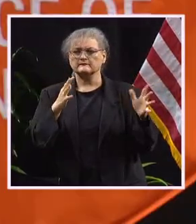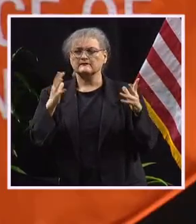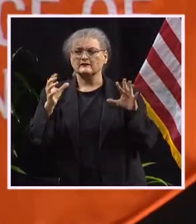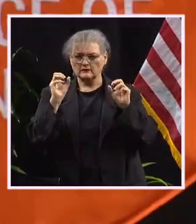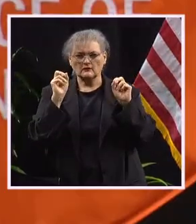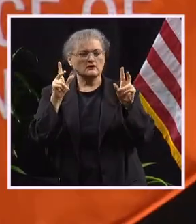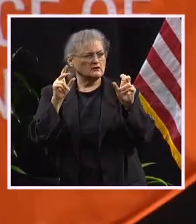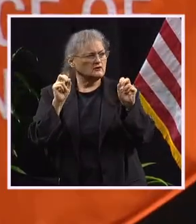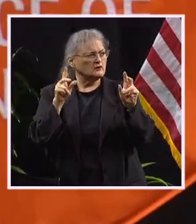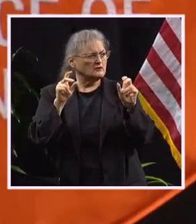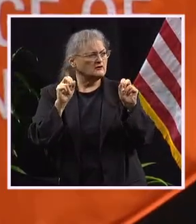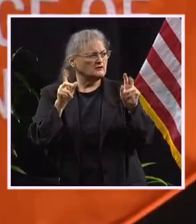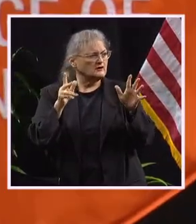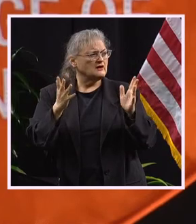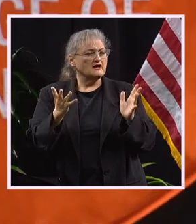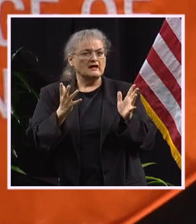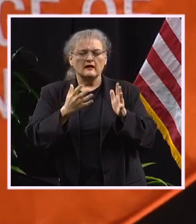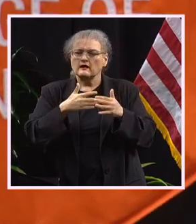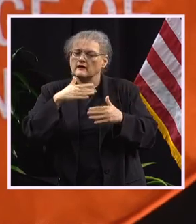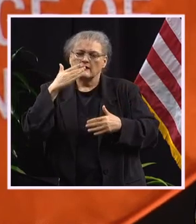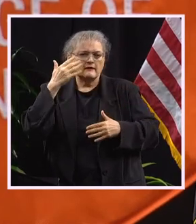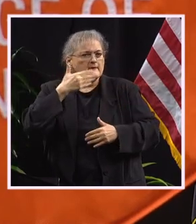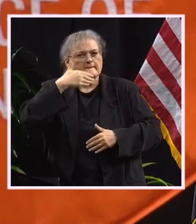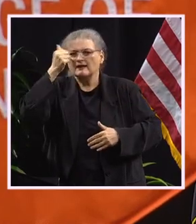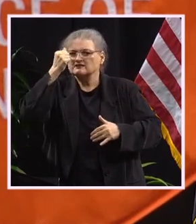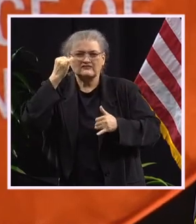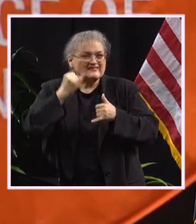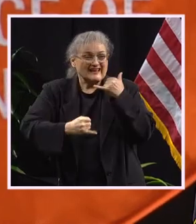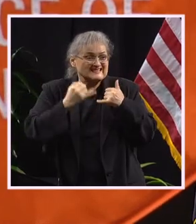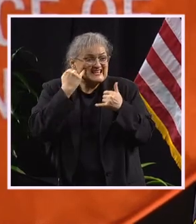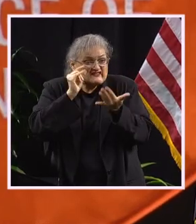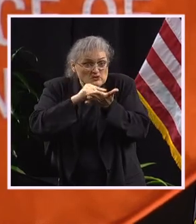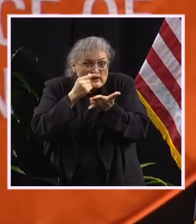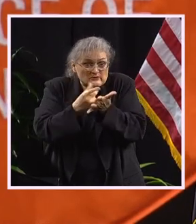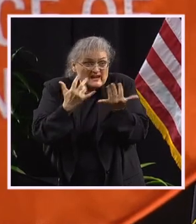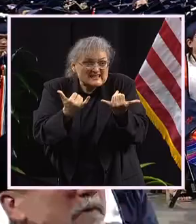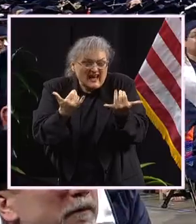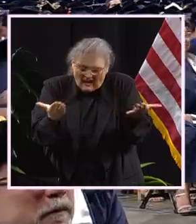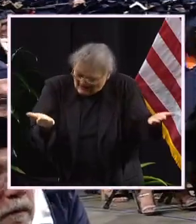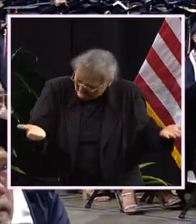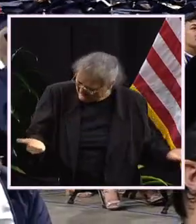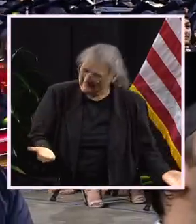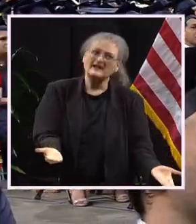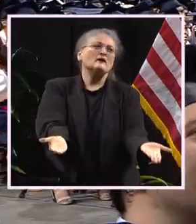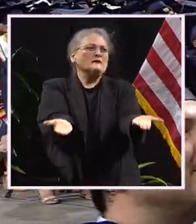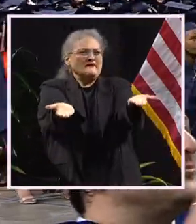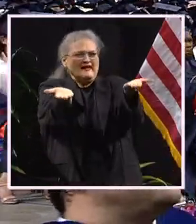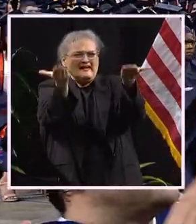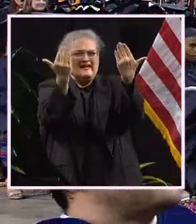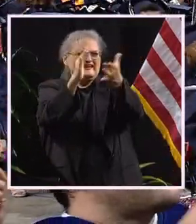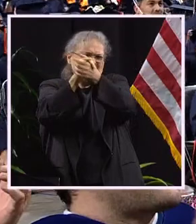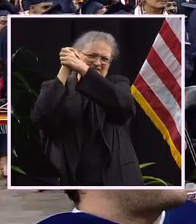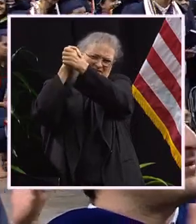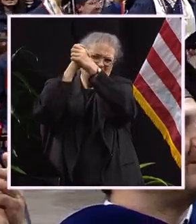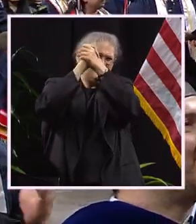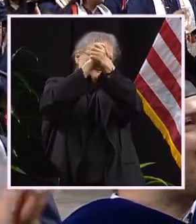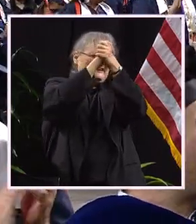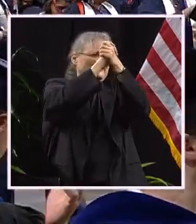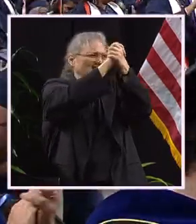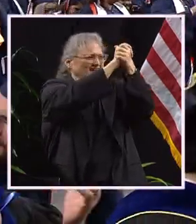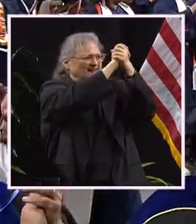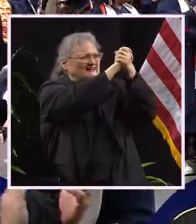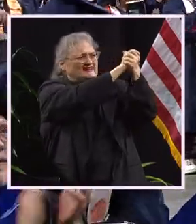Okay, I'm saving the best for last. If you're graduating today, please stand and let us recognize you. Congratulations.